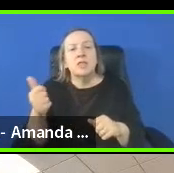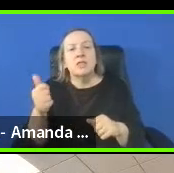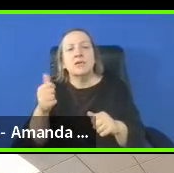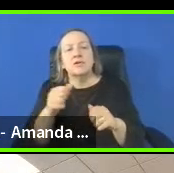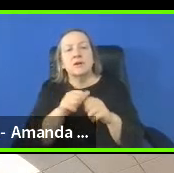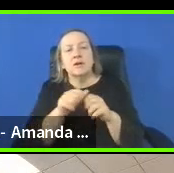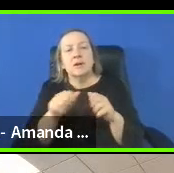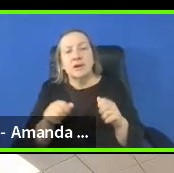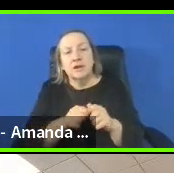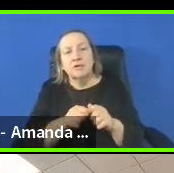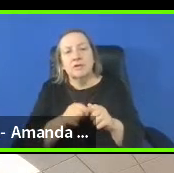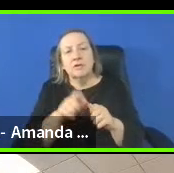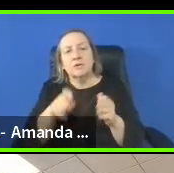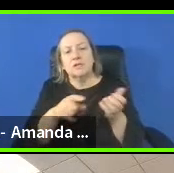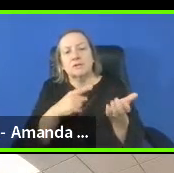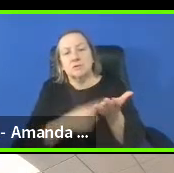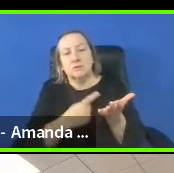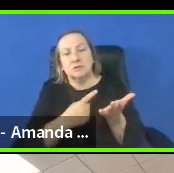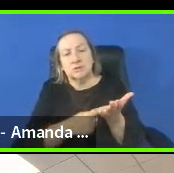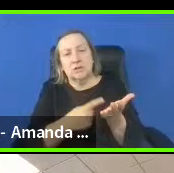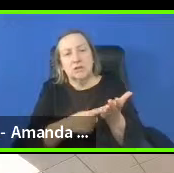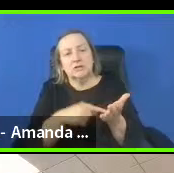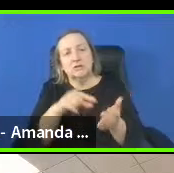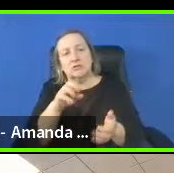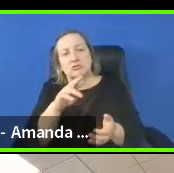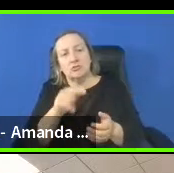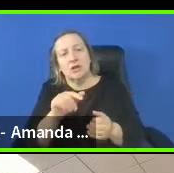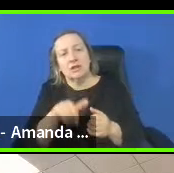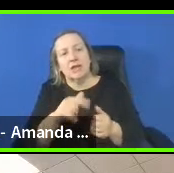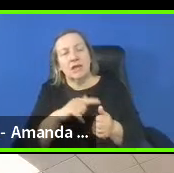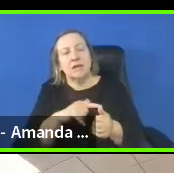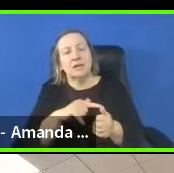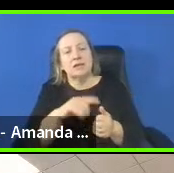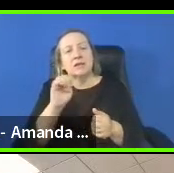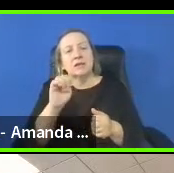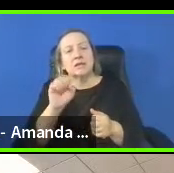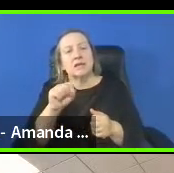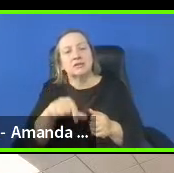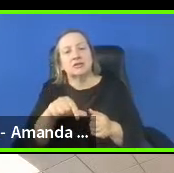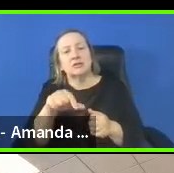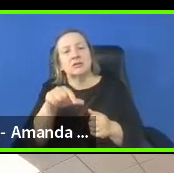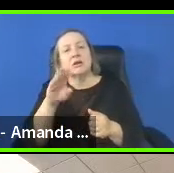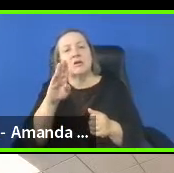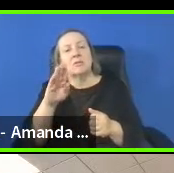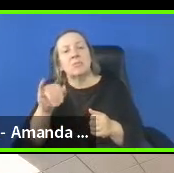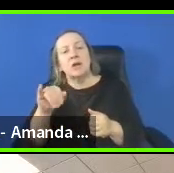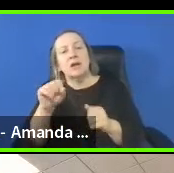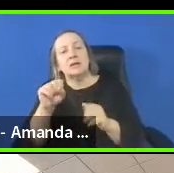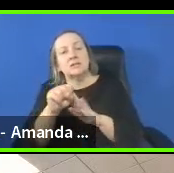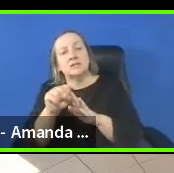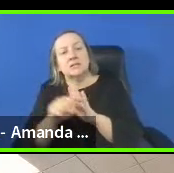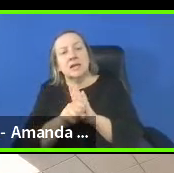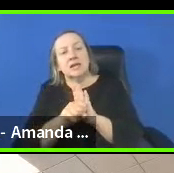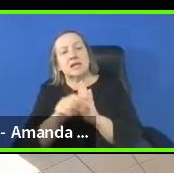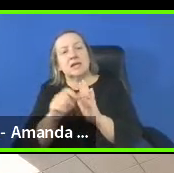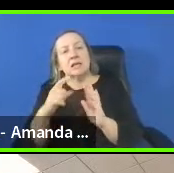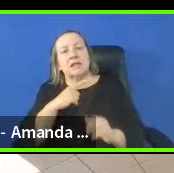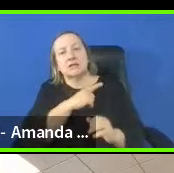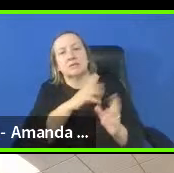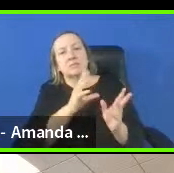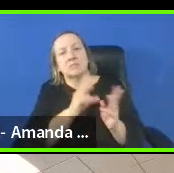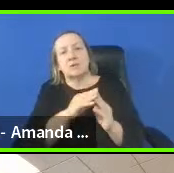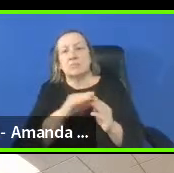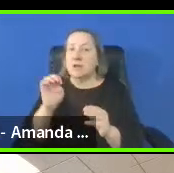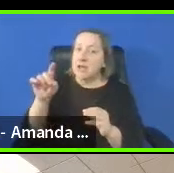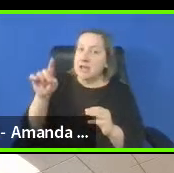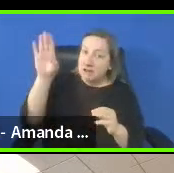area to discuss, Greg, which was the upcoming ESG and bi-state legislative committee meetings. But Ed, you had your hand up. So were you